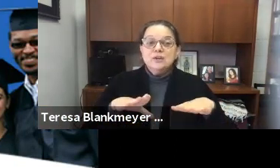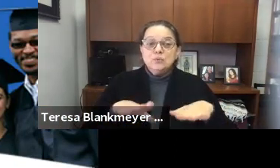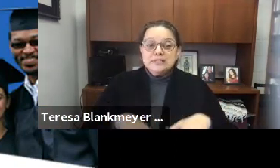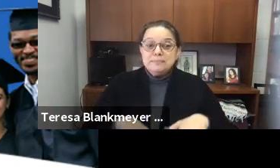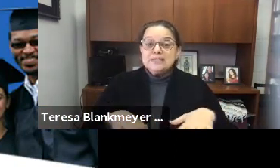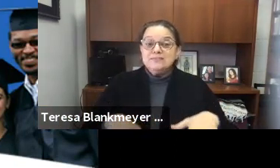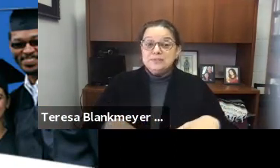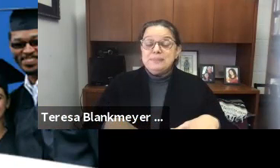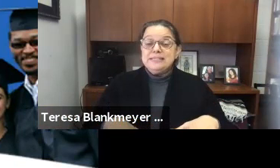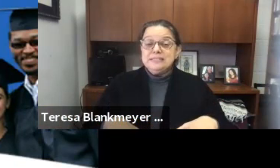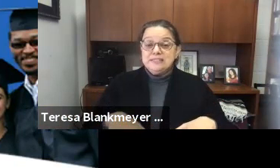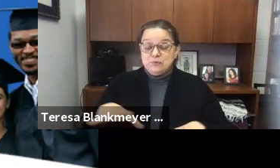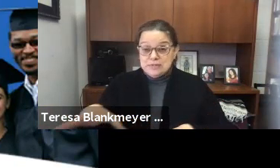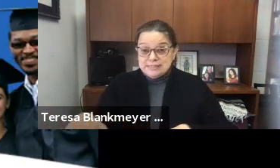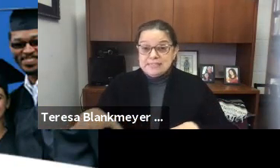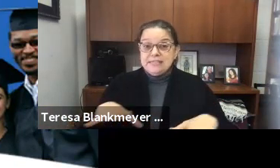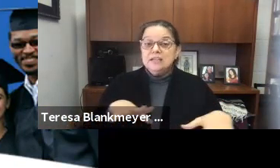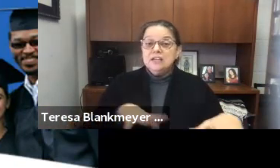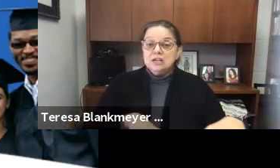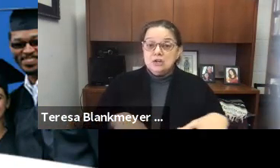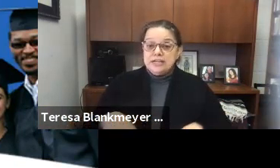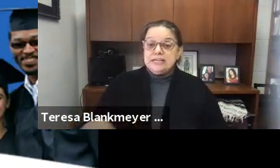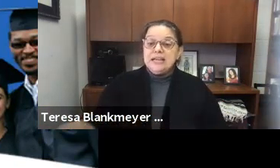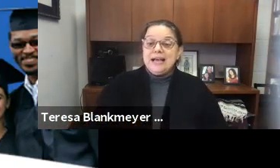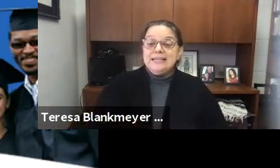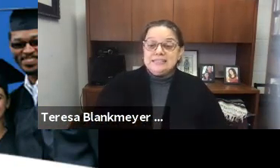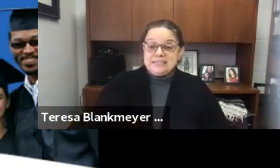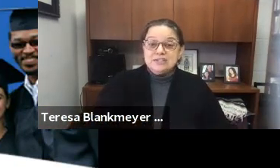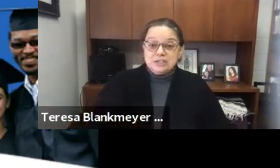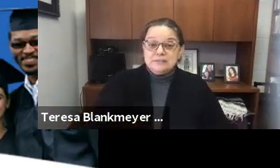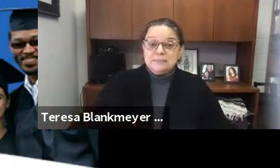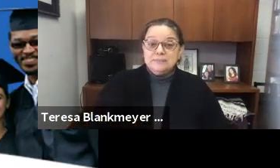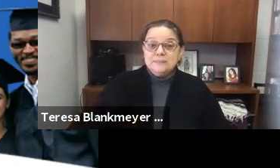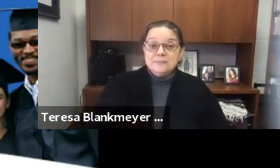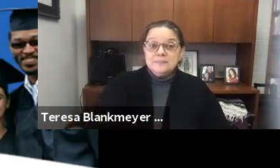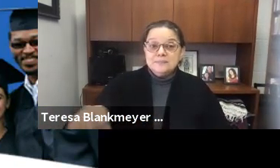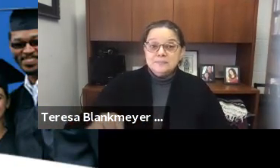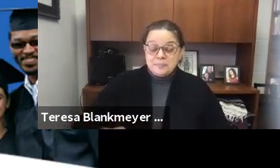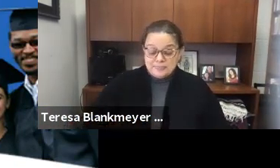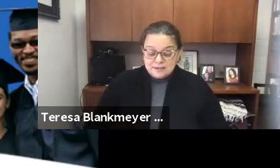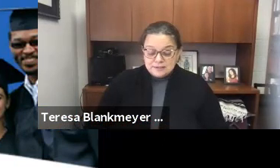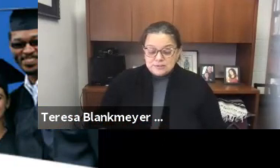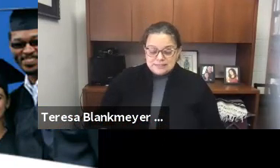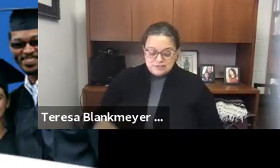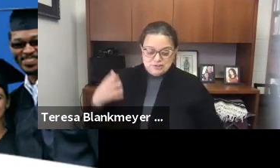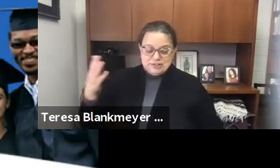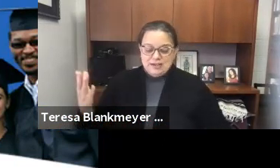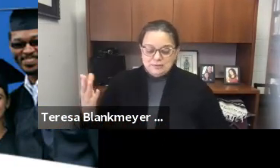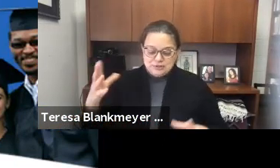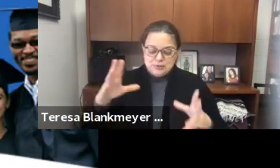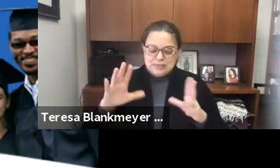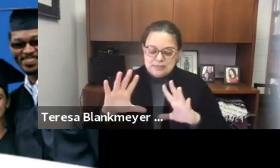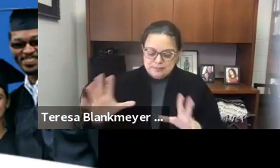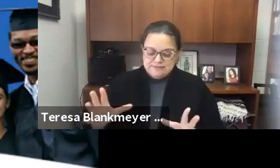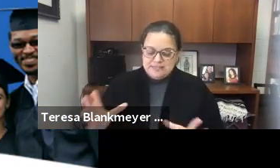create respectful spaces for listening, learning, and discussion. So let's turn